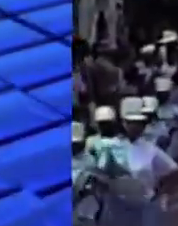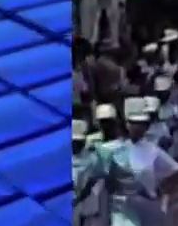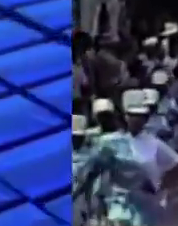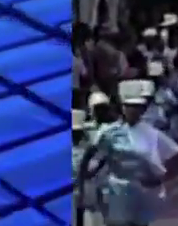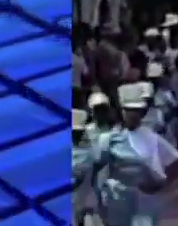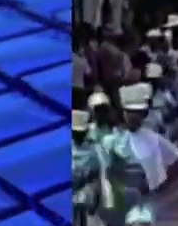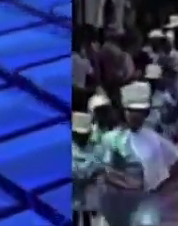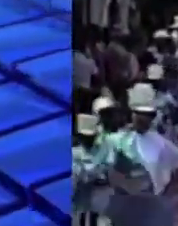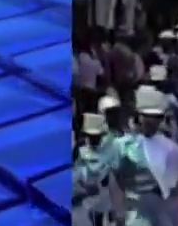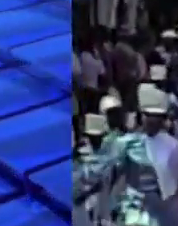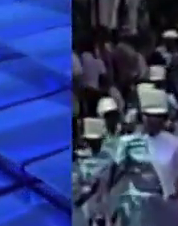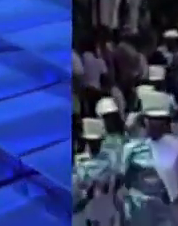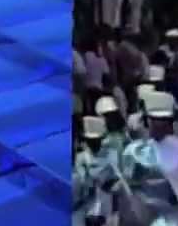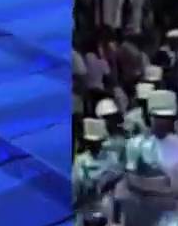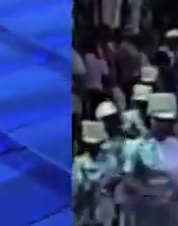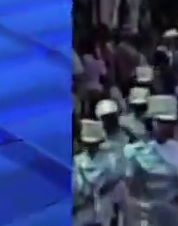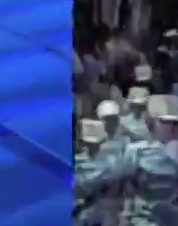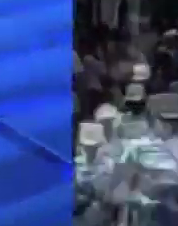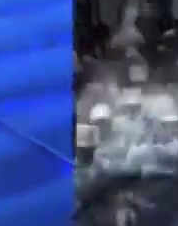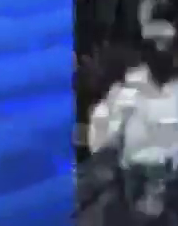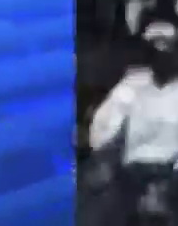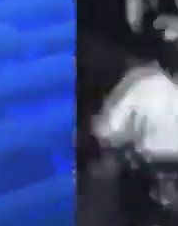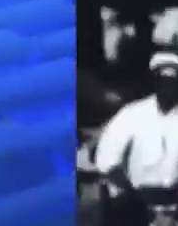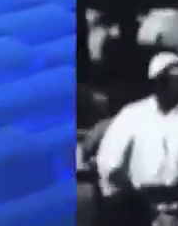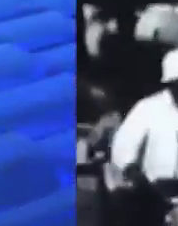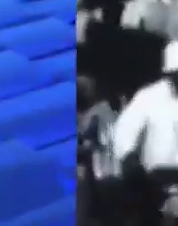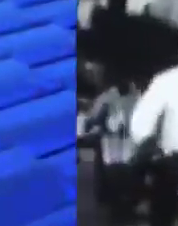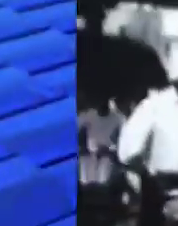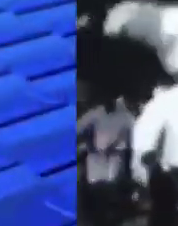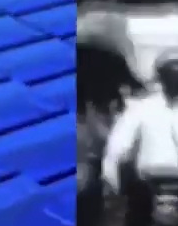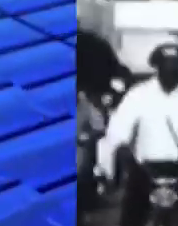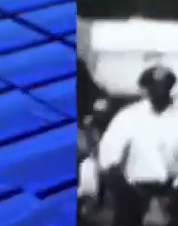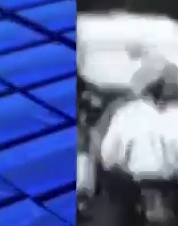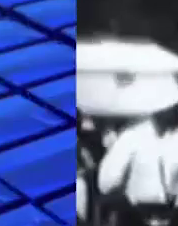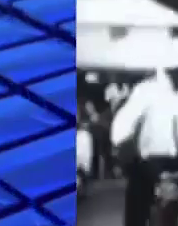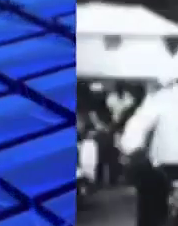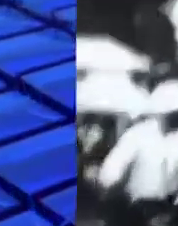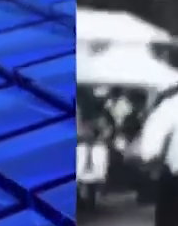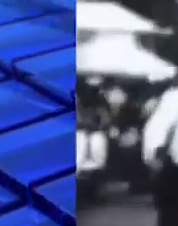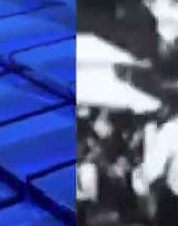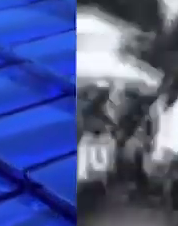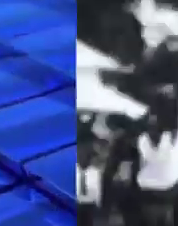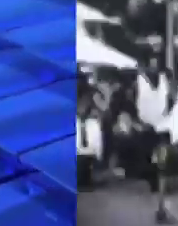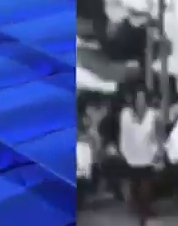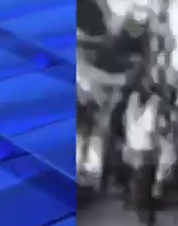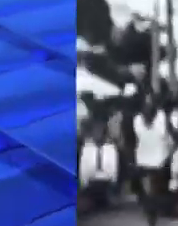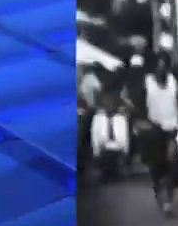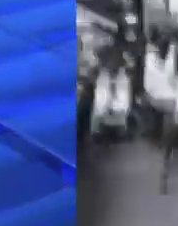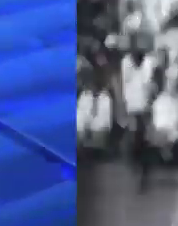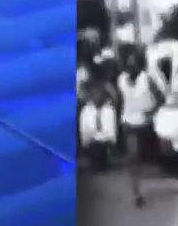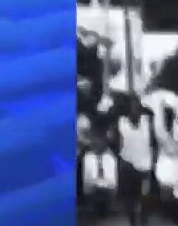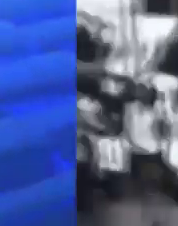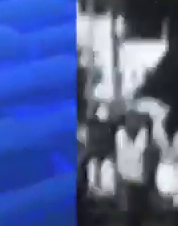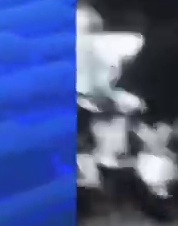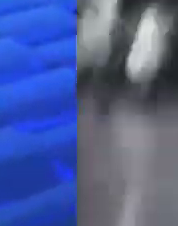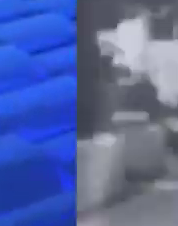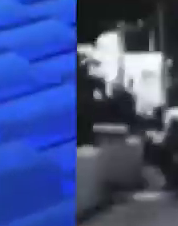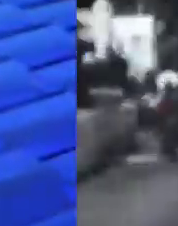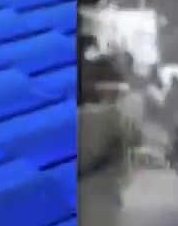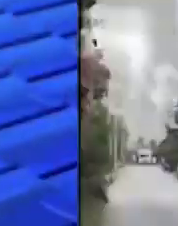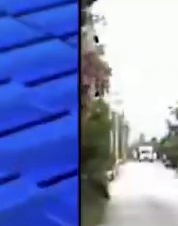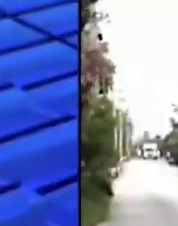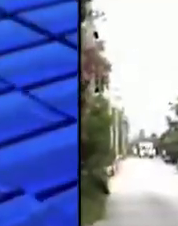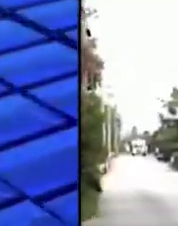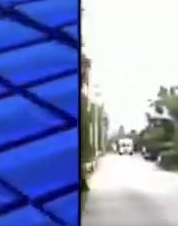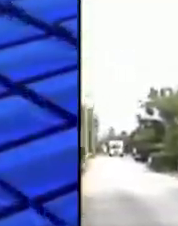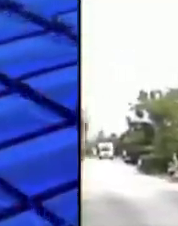1987 Heritage Day Parade, The Road to Glory, a documentary on the history of the May 24th Marathon Derby, and the 2006